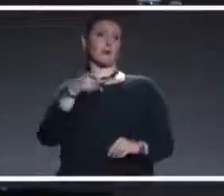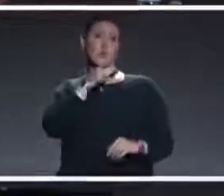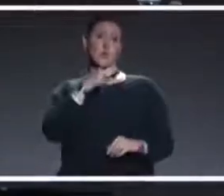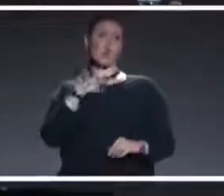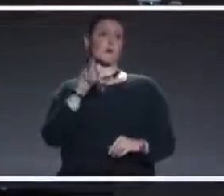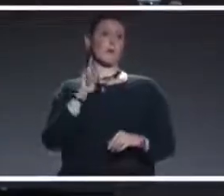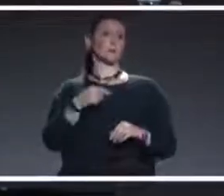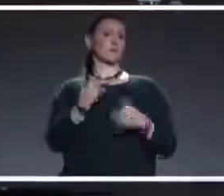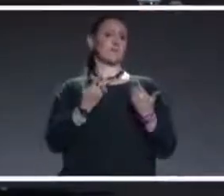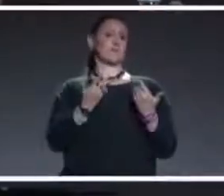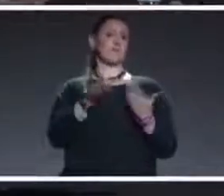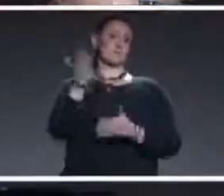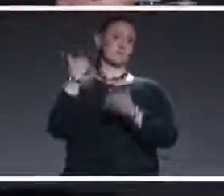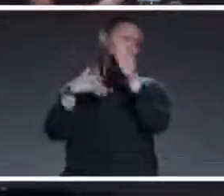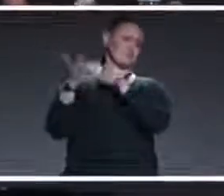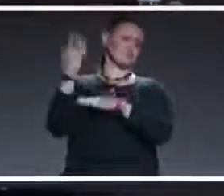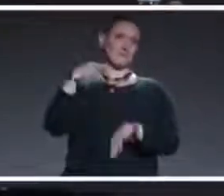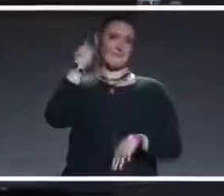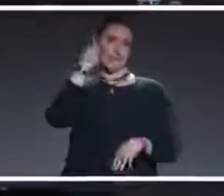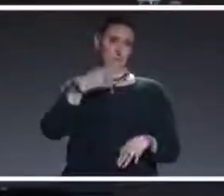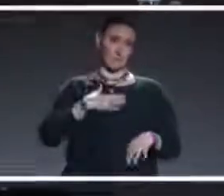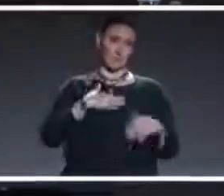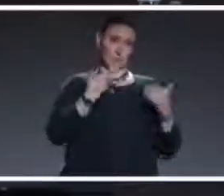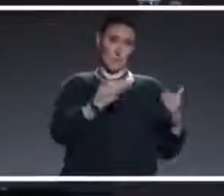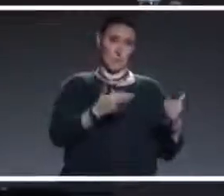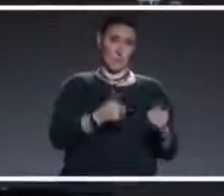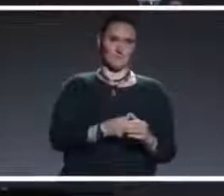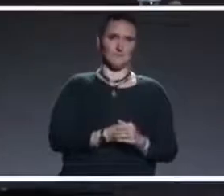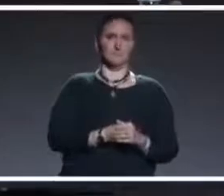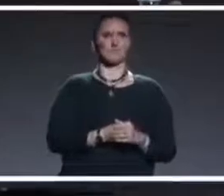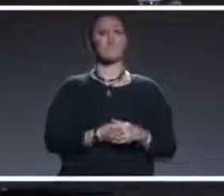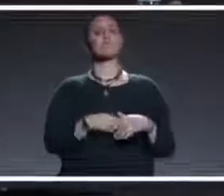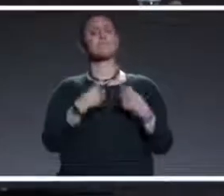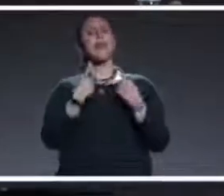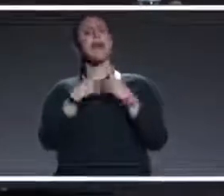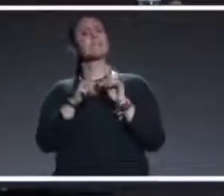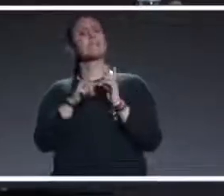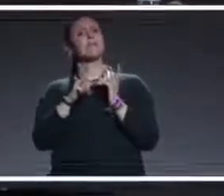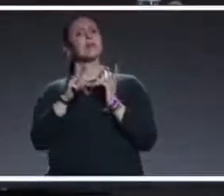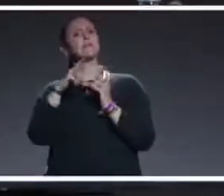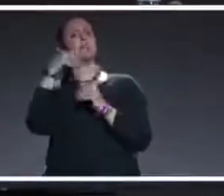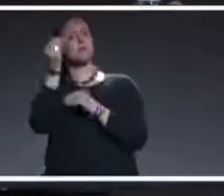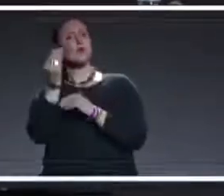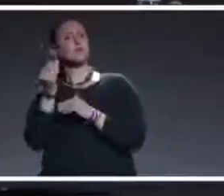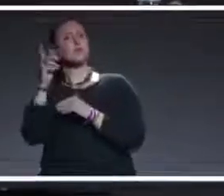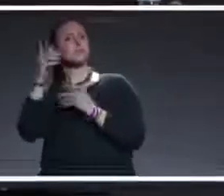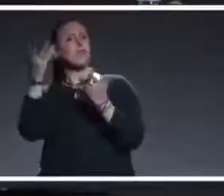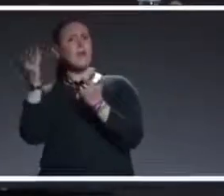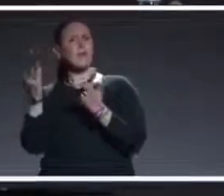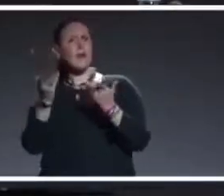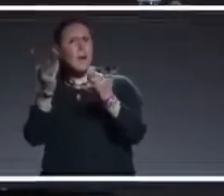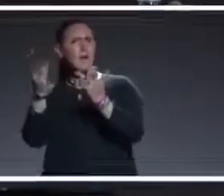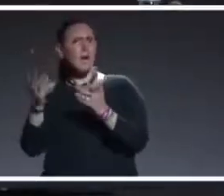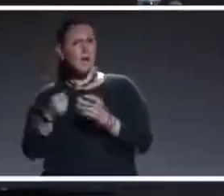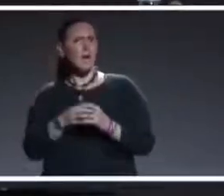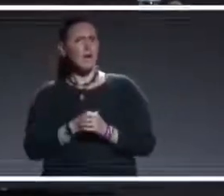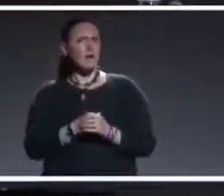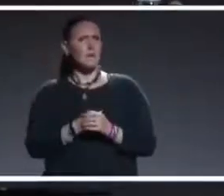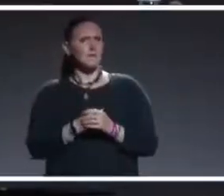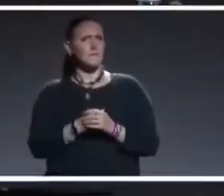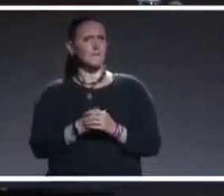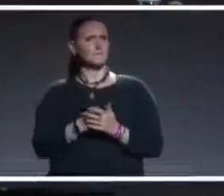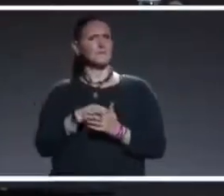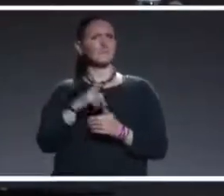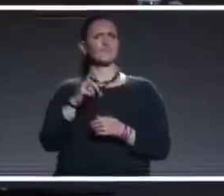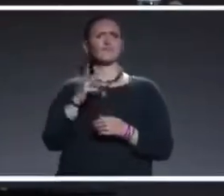then I met other kinds of artists and I met John Toll, and John Toll loves the